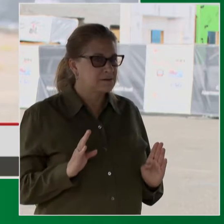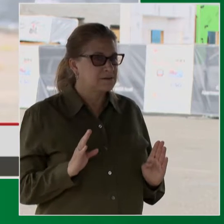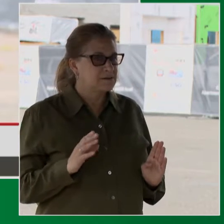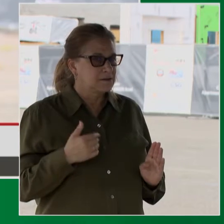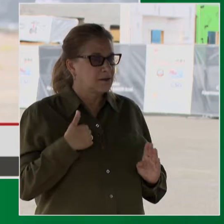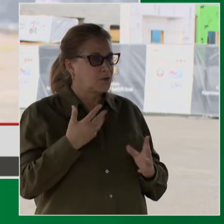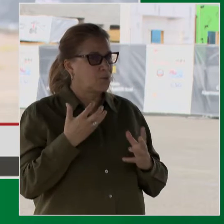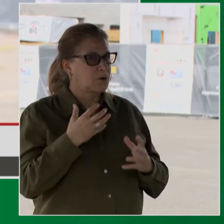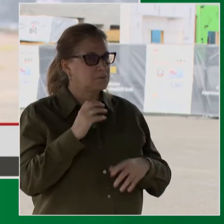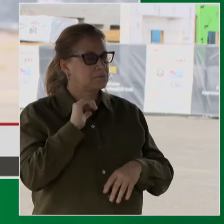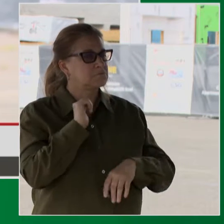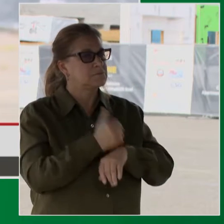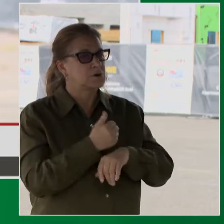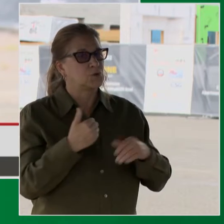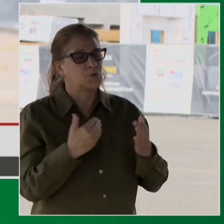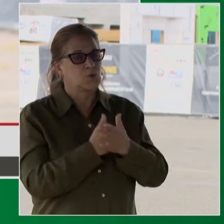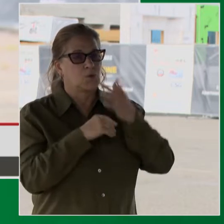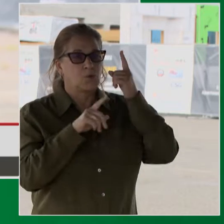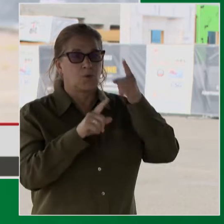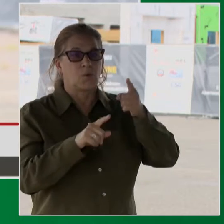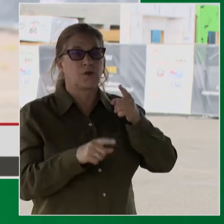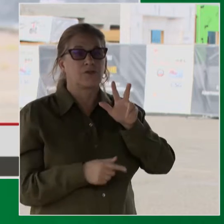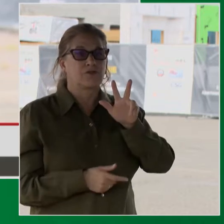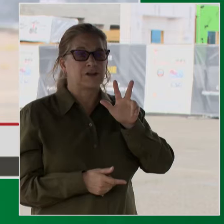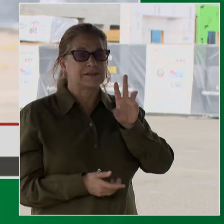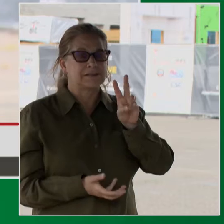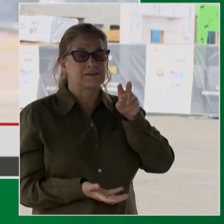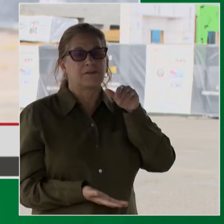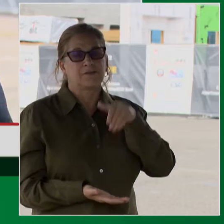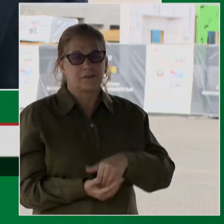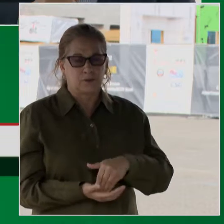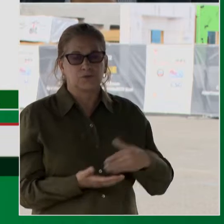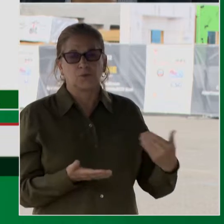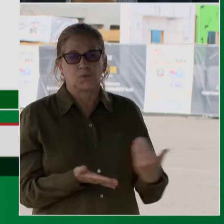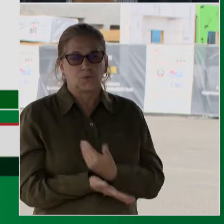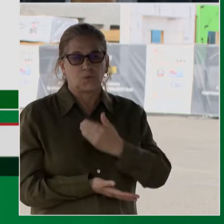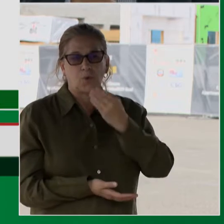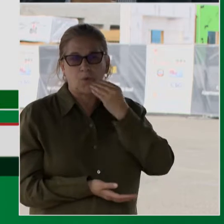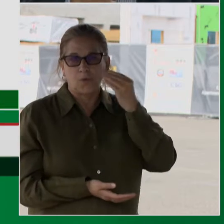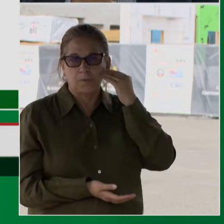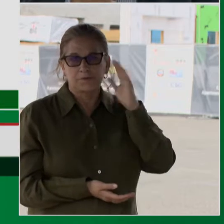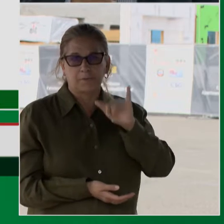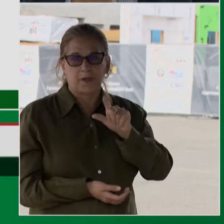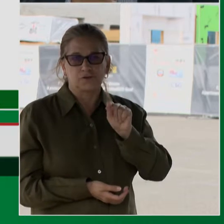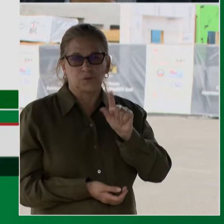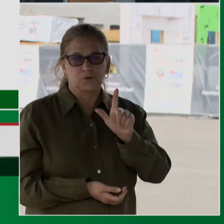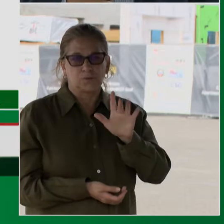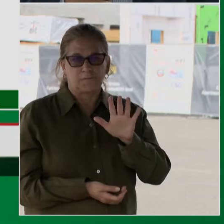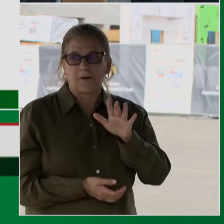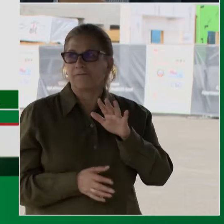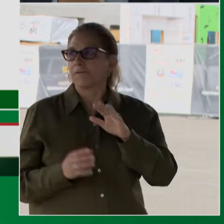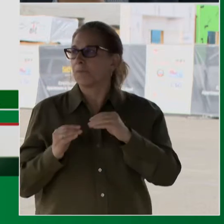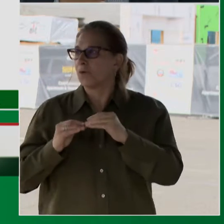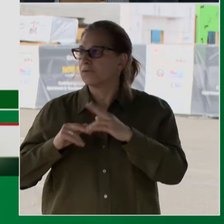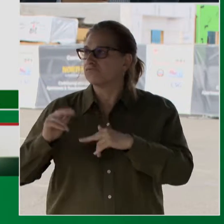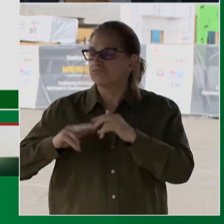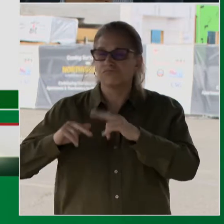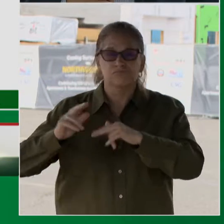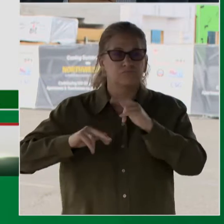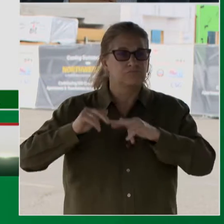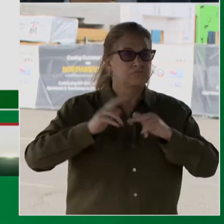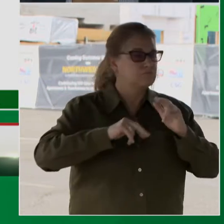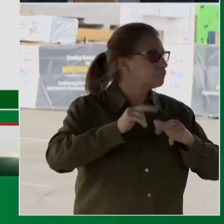new units by 2025. So the thought is that if we create more units of housing, it'll help us with housing